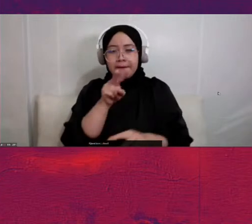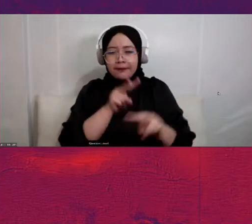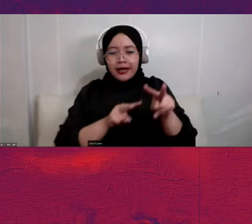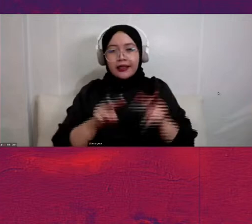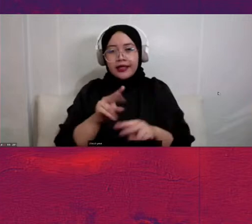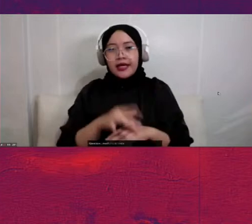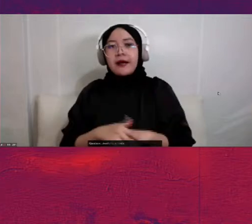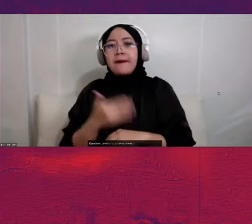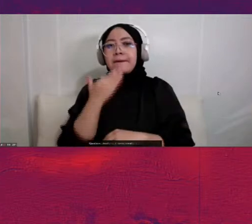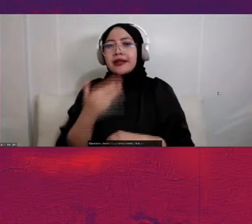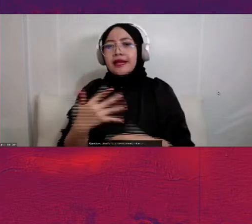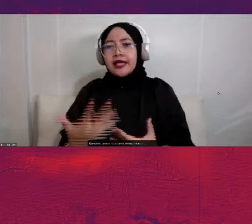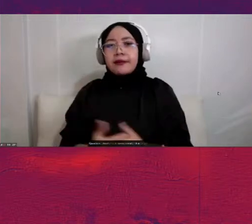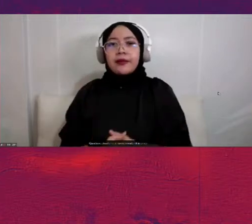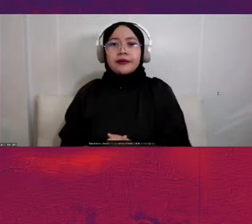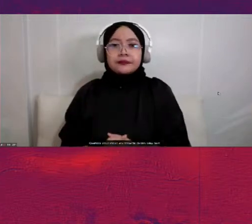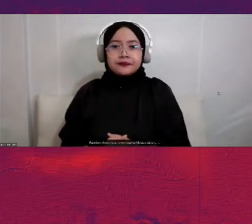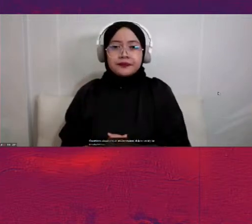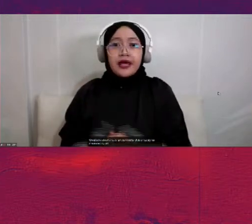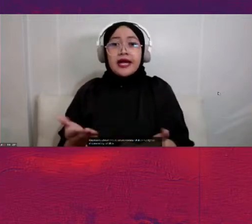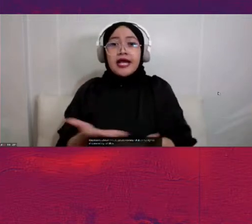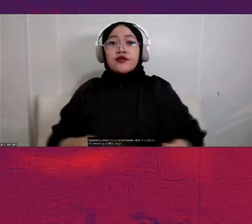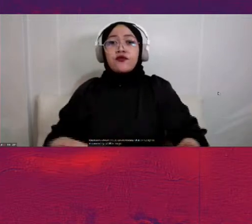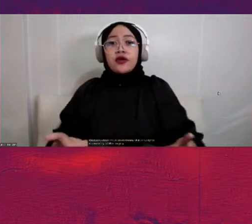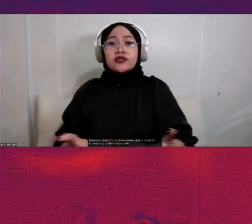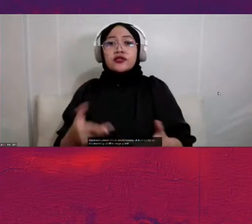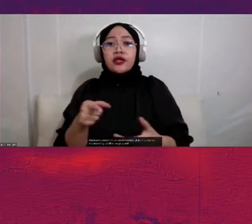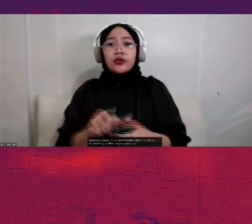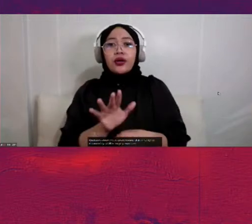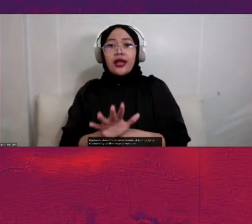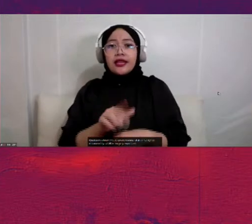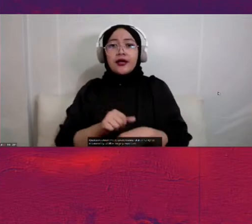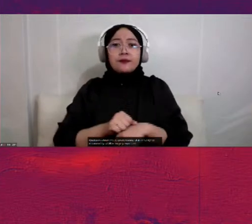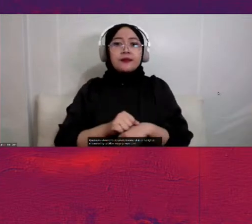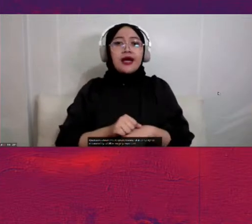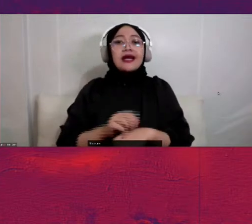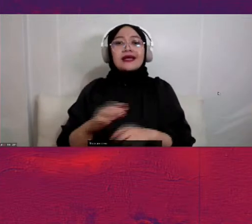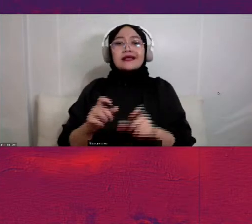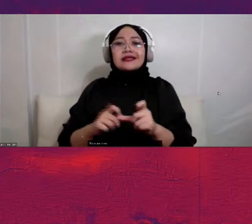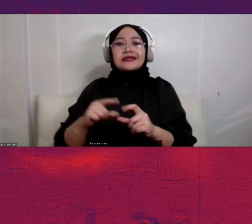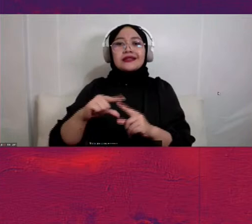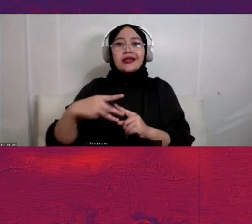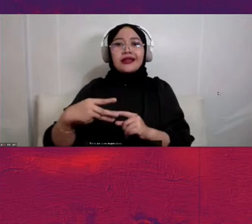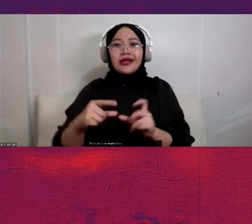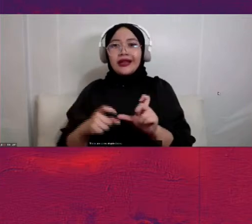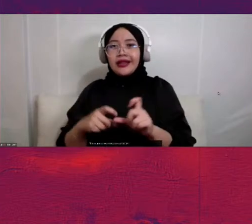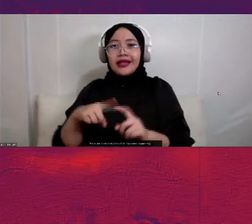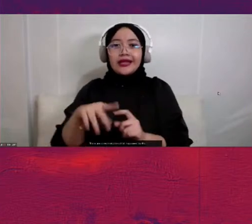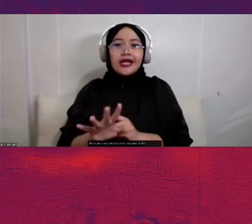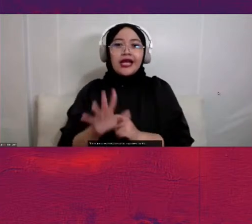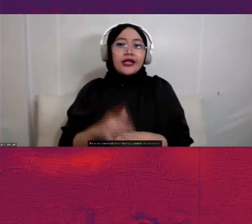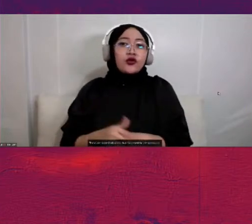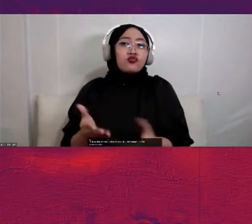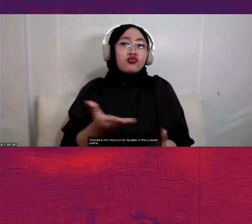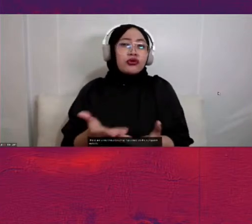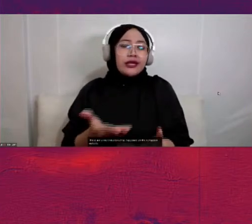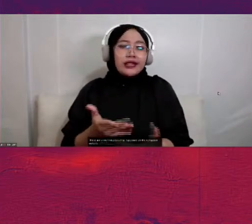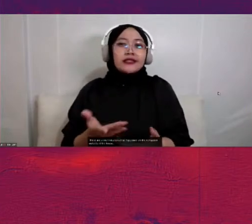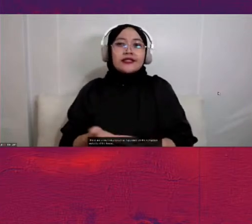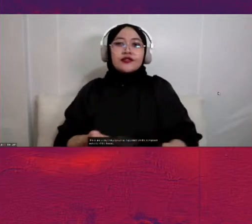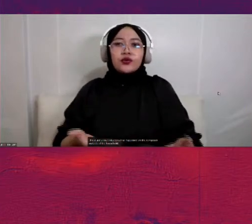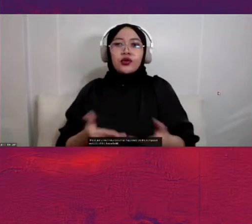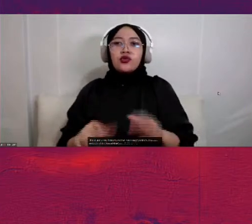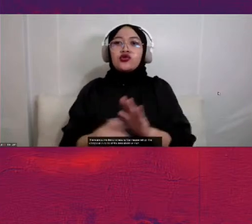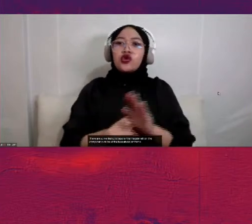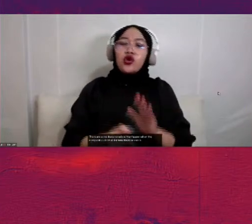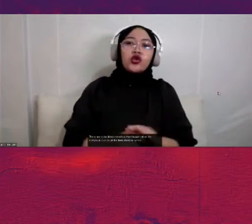Questions about should environmental deprivations solely be measured by satellite imagery are important. There are some deprivations that happen on the commute or outside of the household